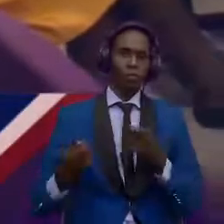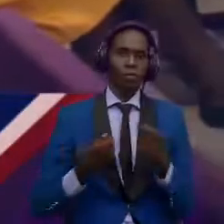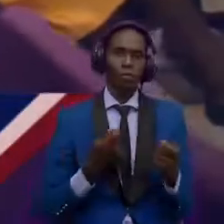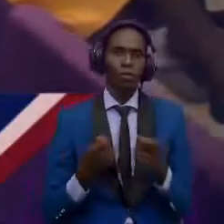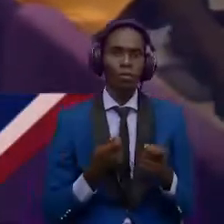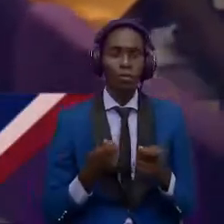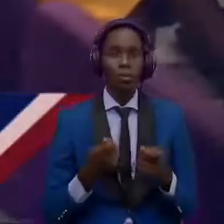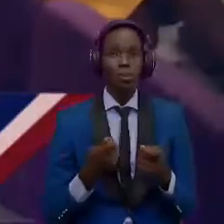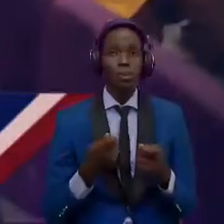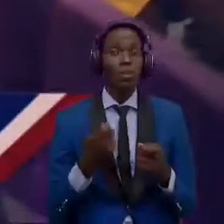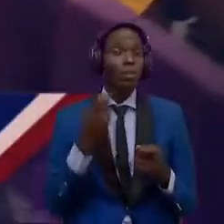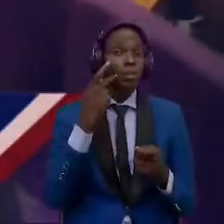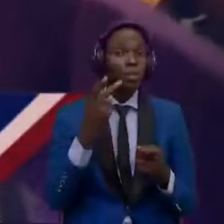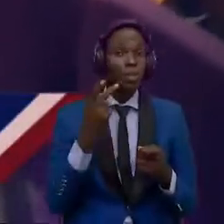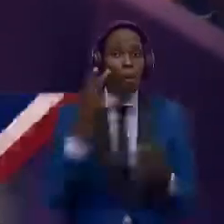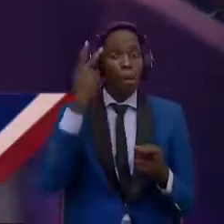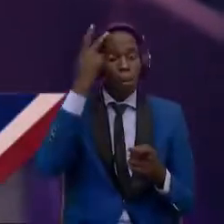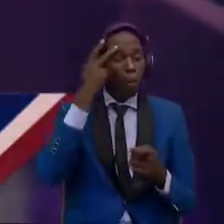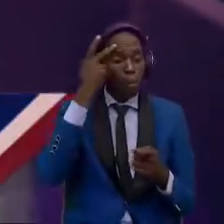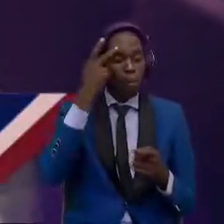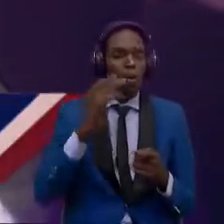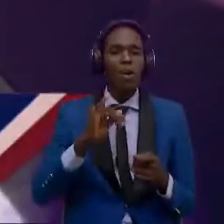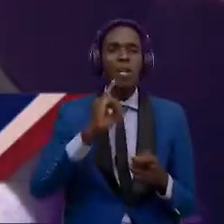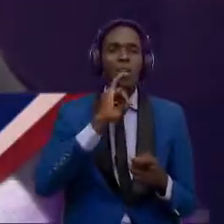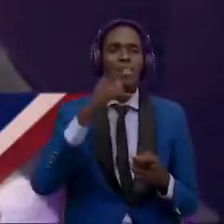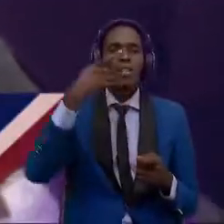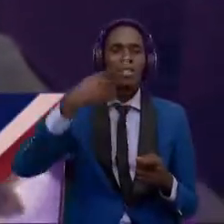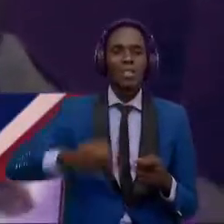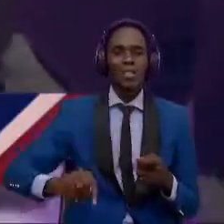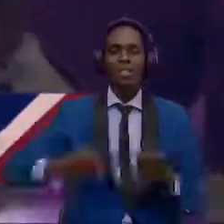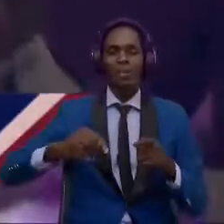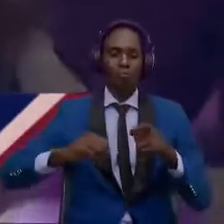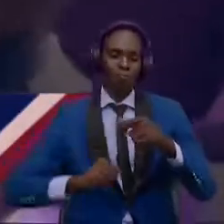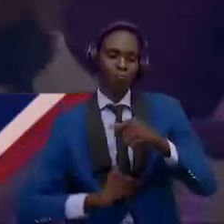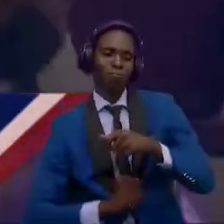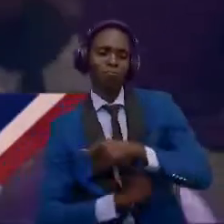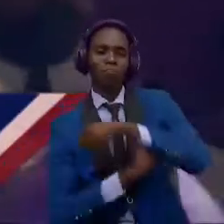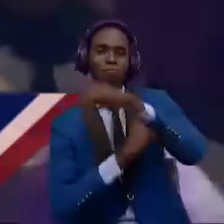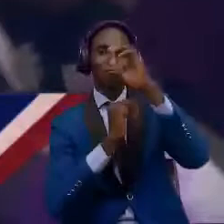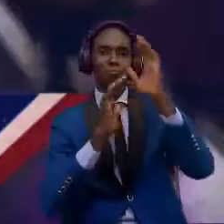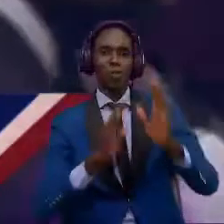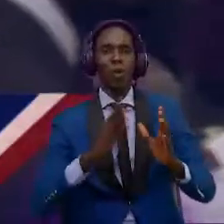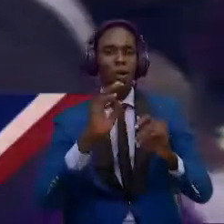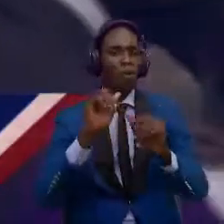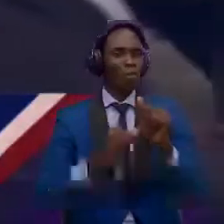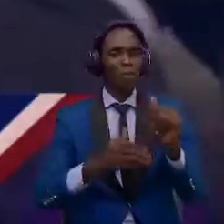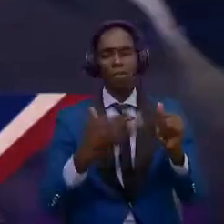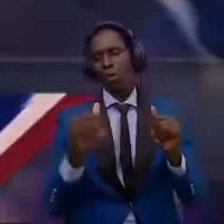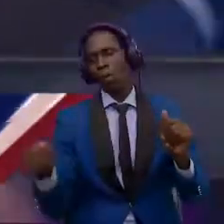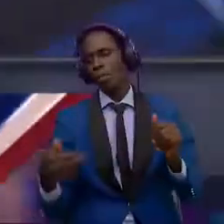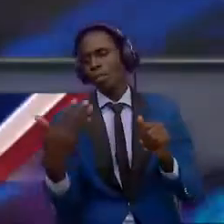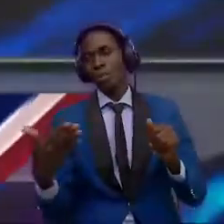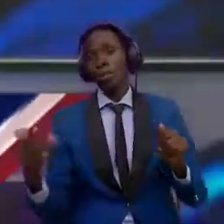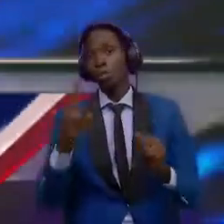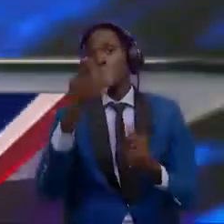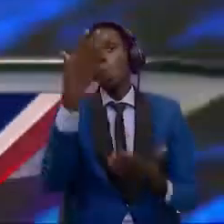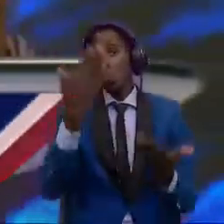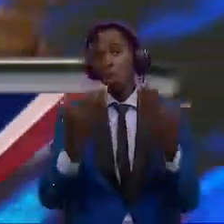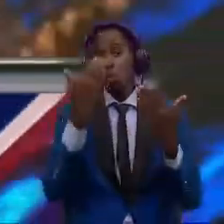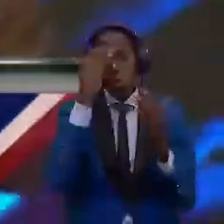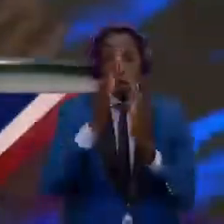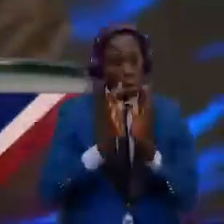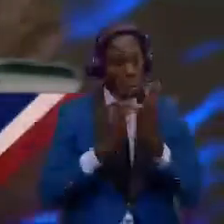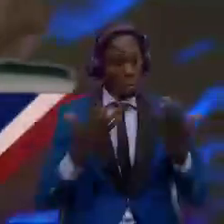is the anchor of every other thing in life. You may know doctrine. If you don't